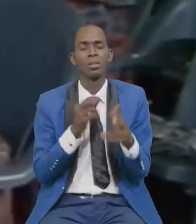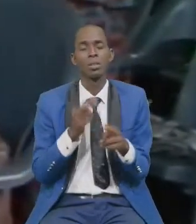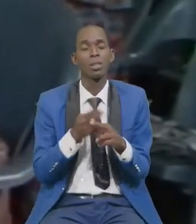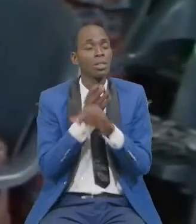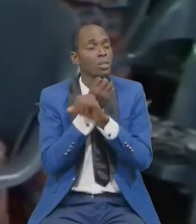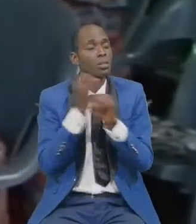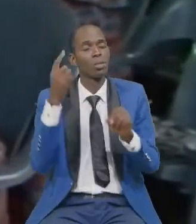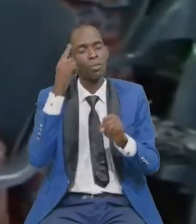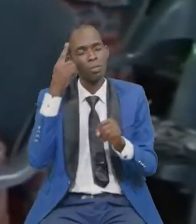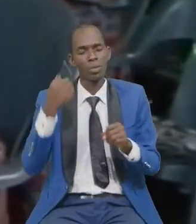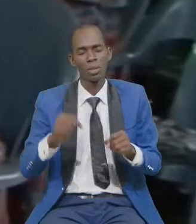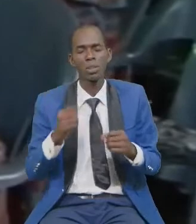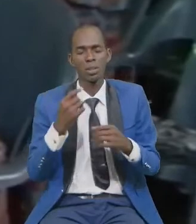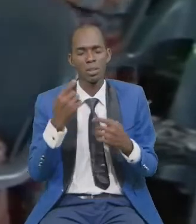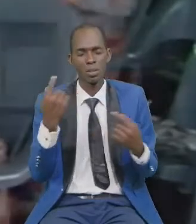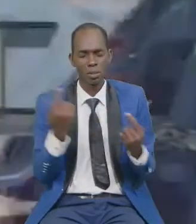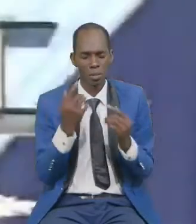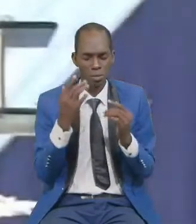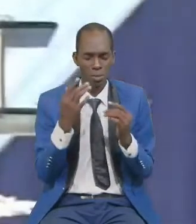Salvation for the sinner.